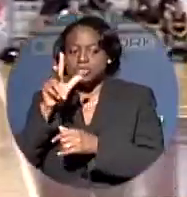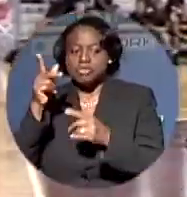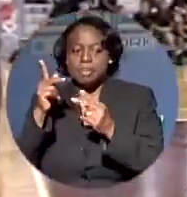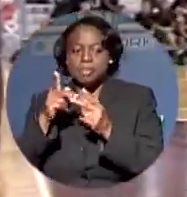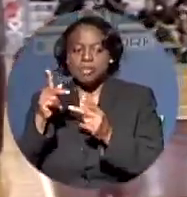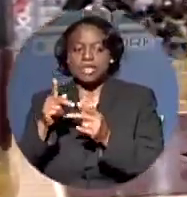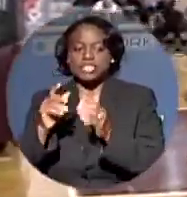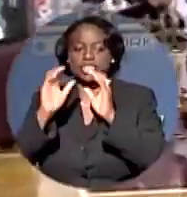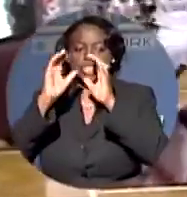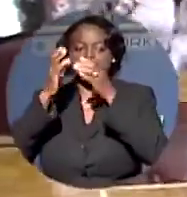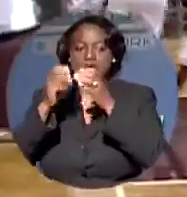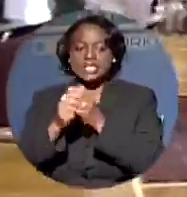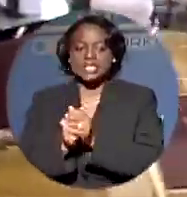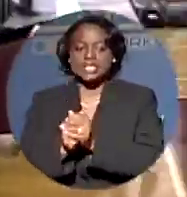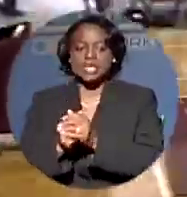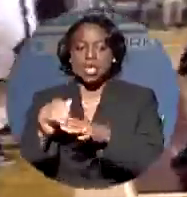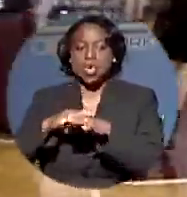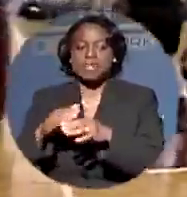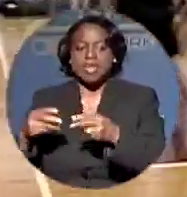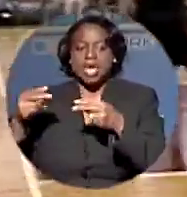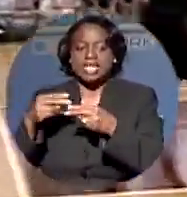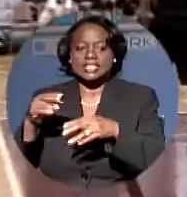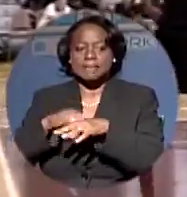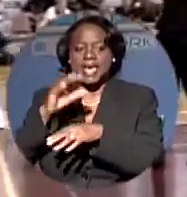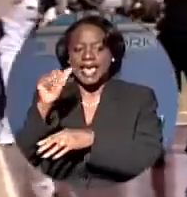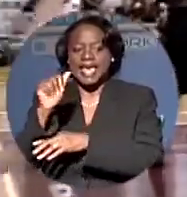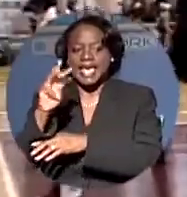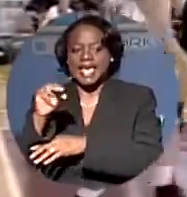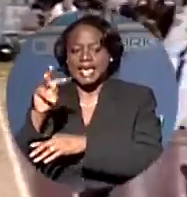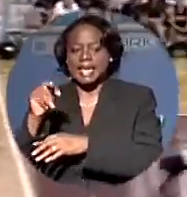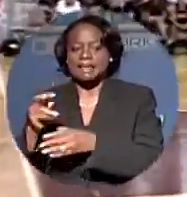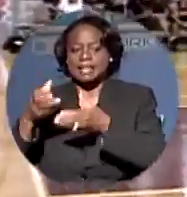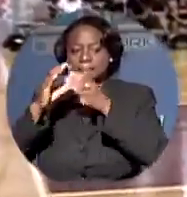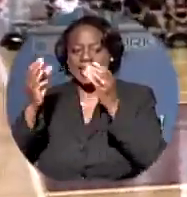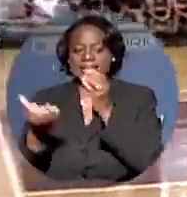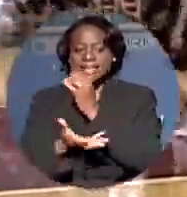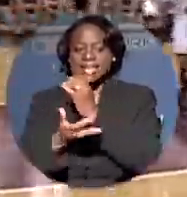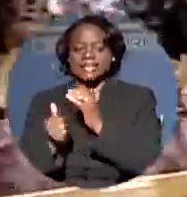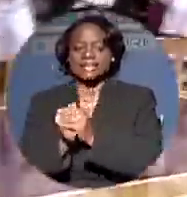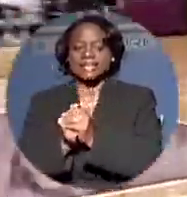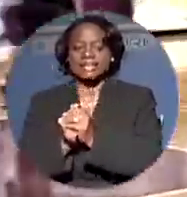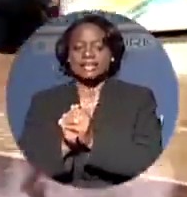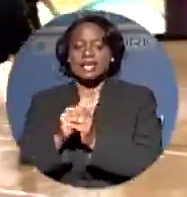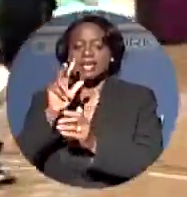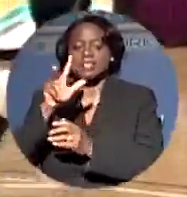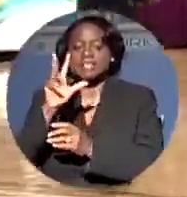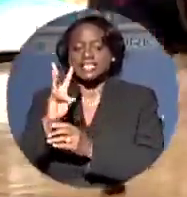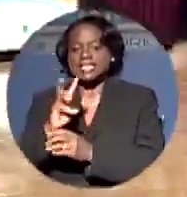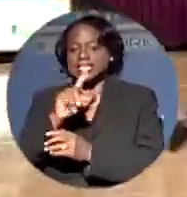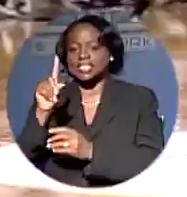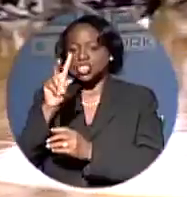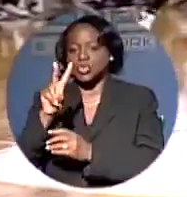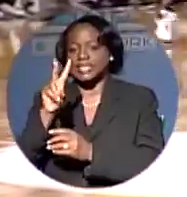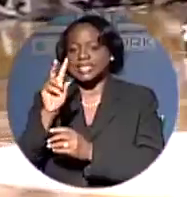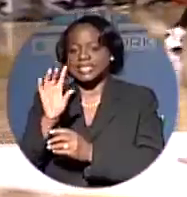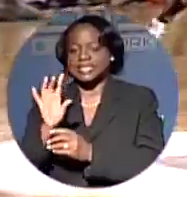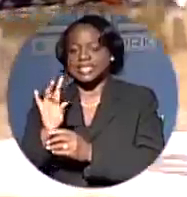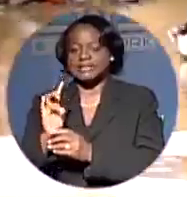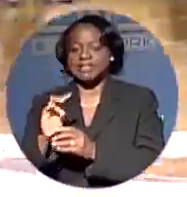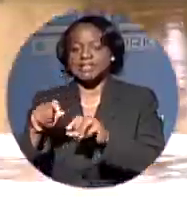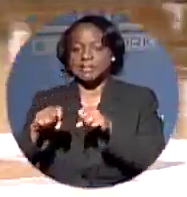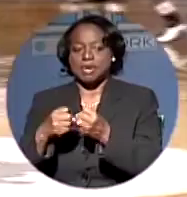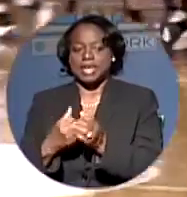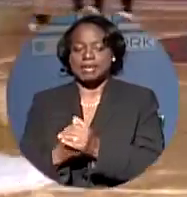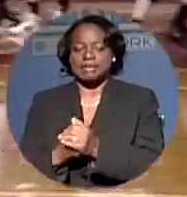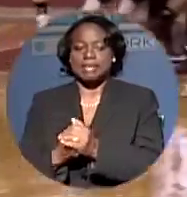shot off, but watch the hustle by A&M and the basket. The Aggies up 36-27 at the break. In the second